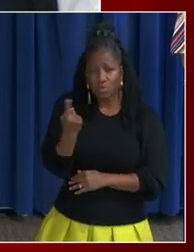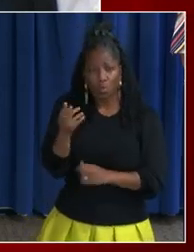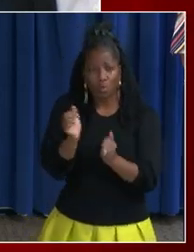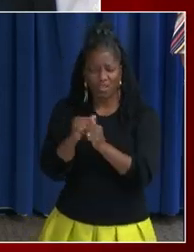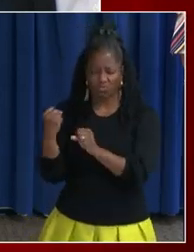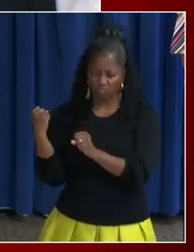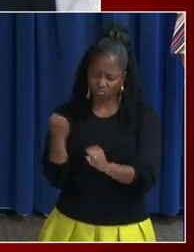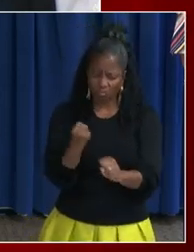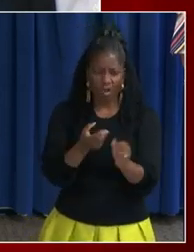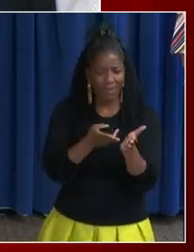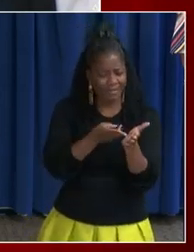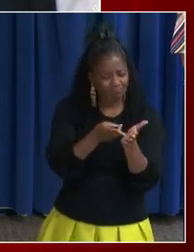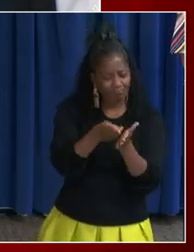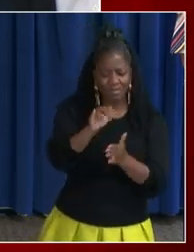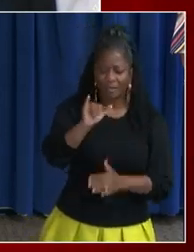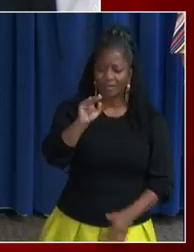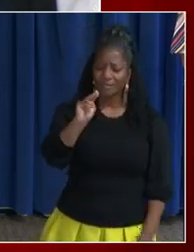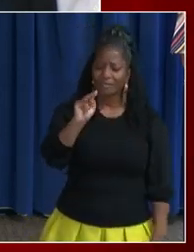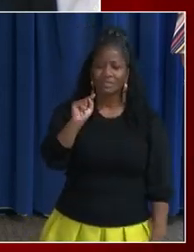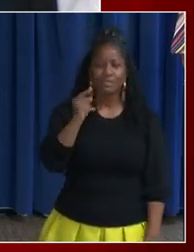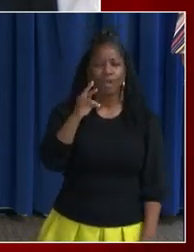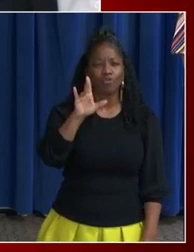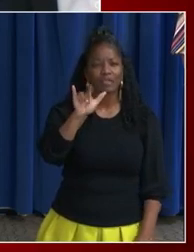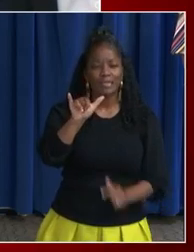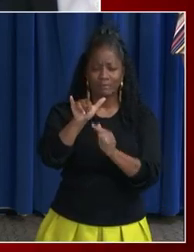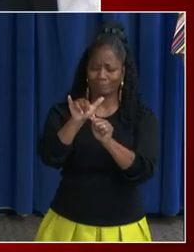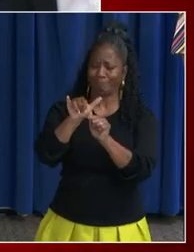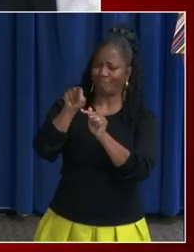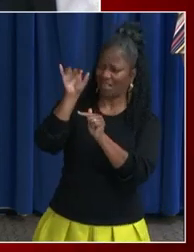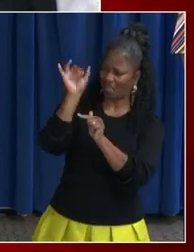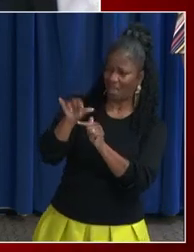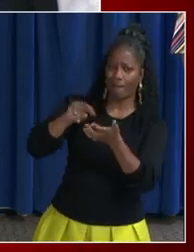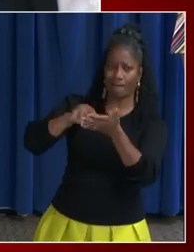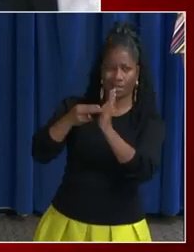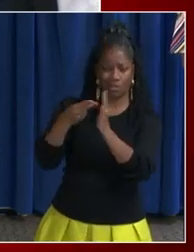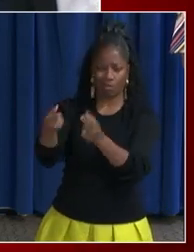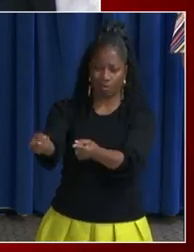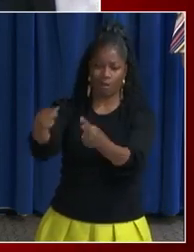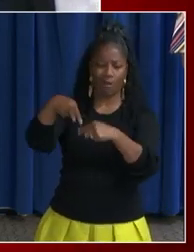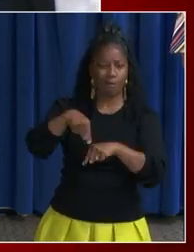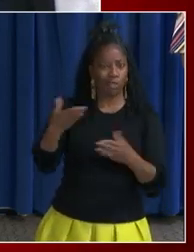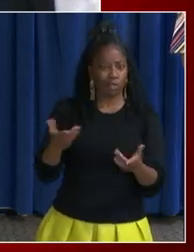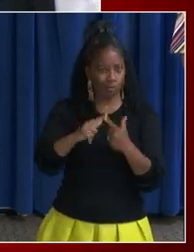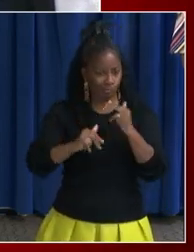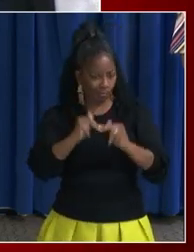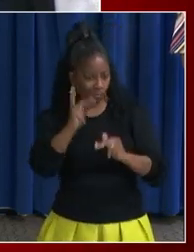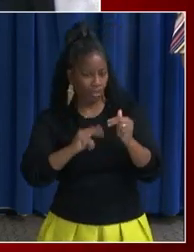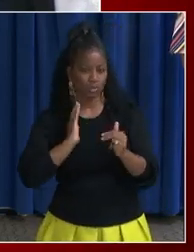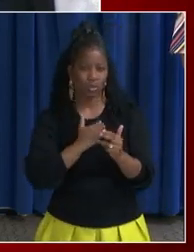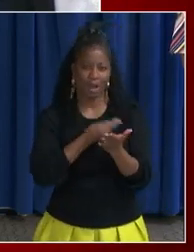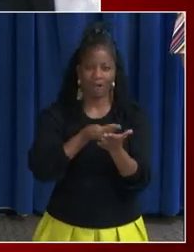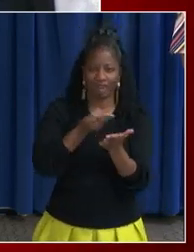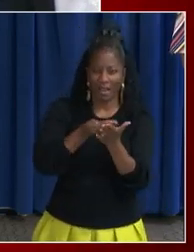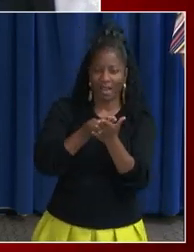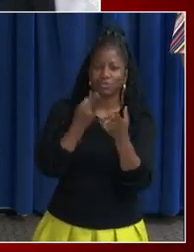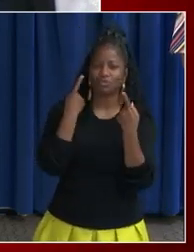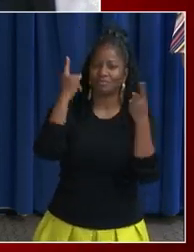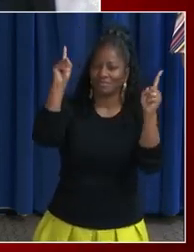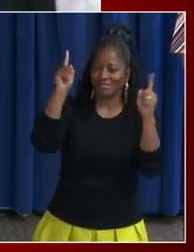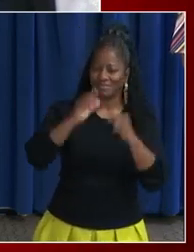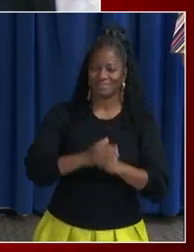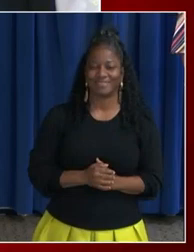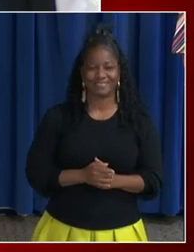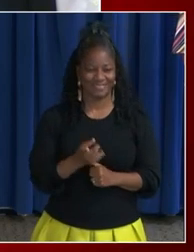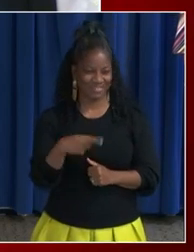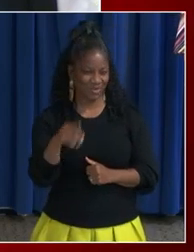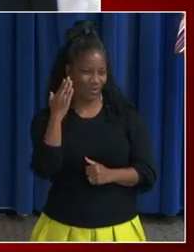strong integrity who can come and build on the district's financial success. So as you know, we have